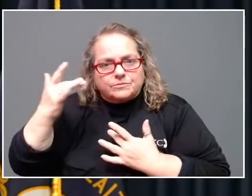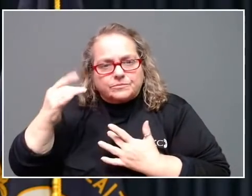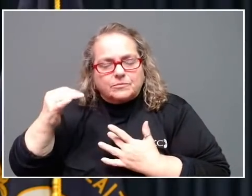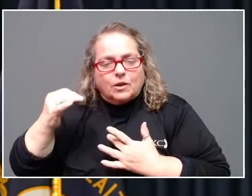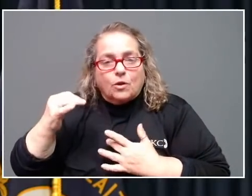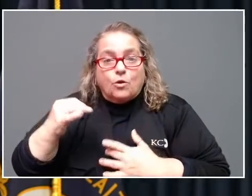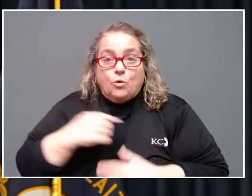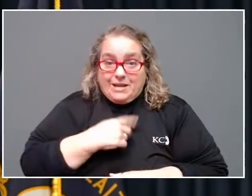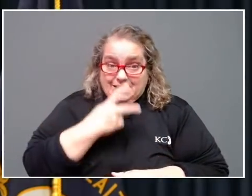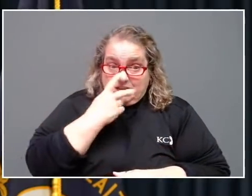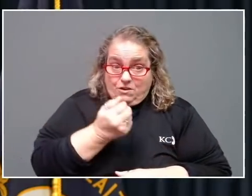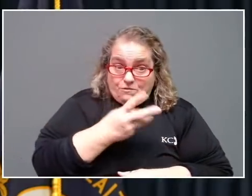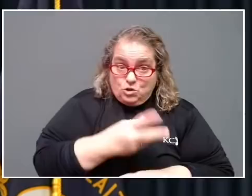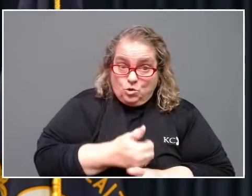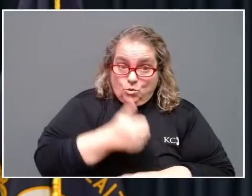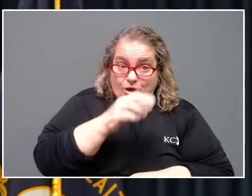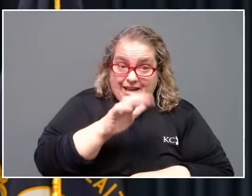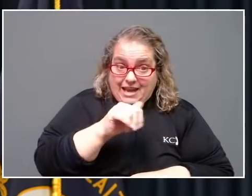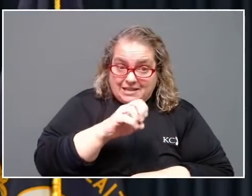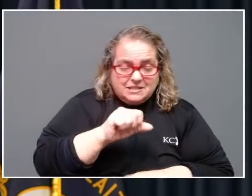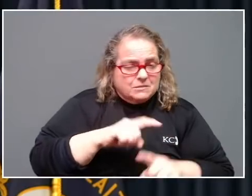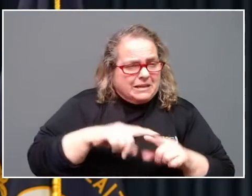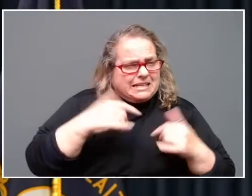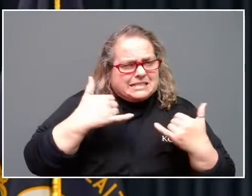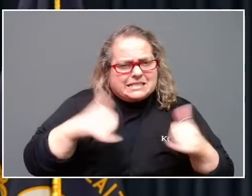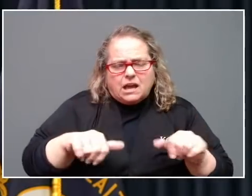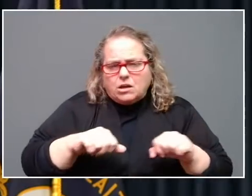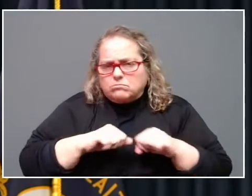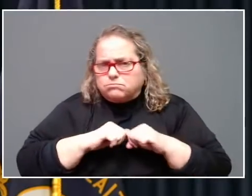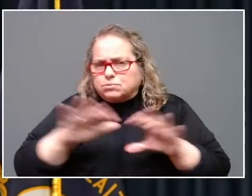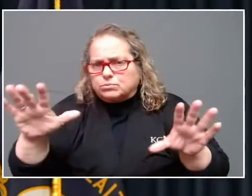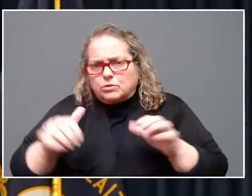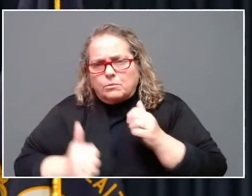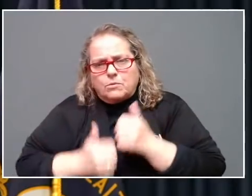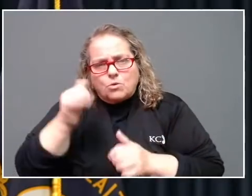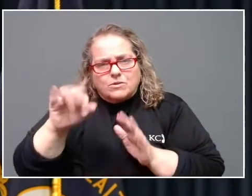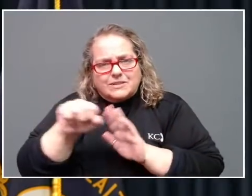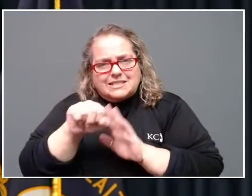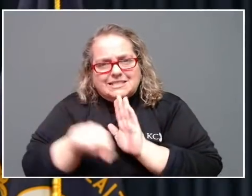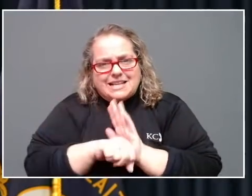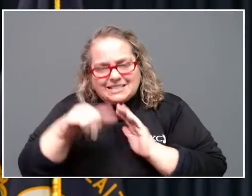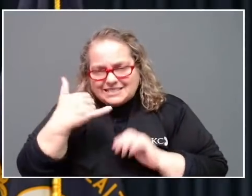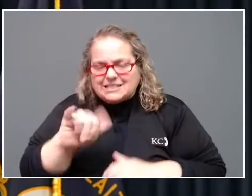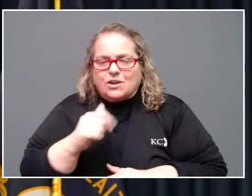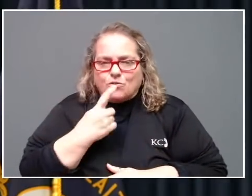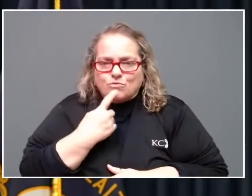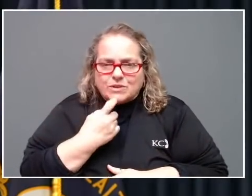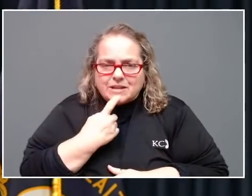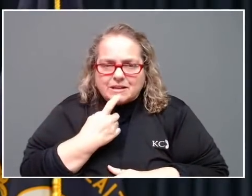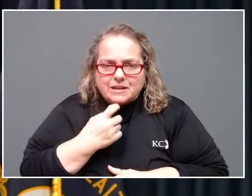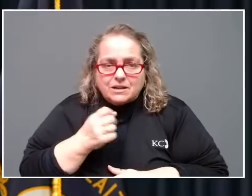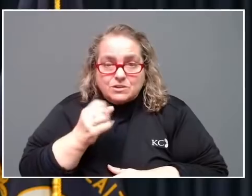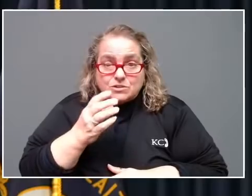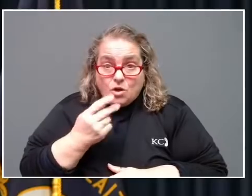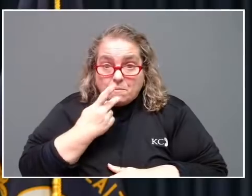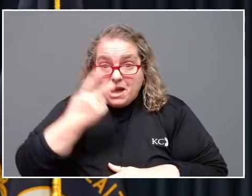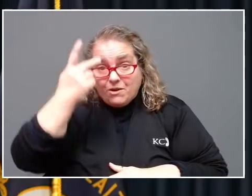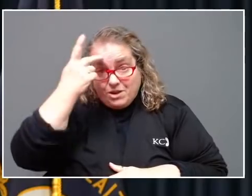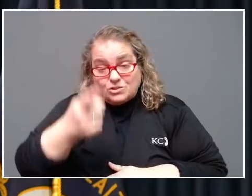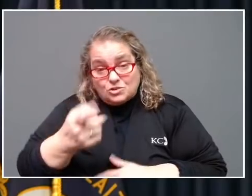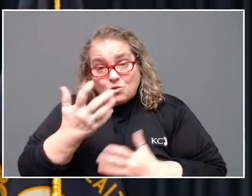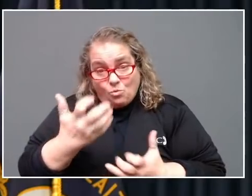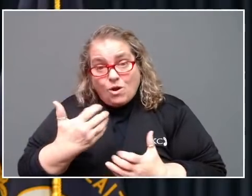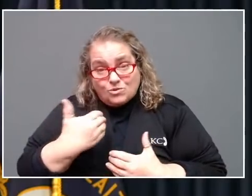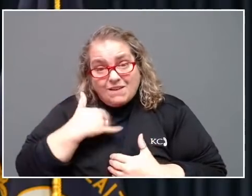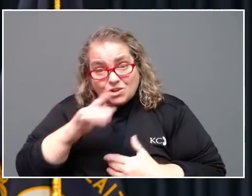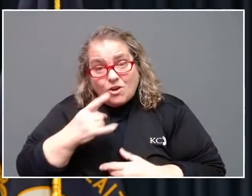it is still everywhere. Most of the state is still red. So parents certainly You want to have your kids in masks when